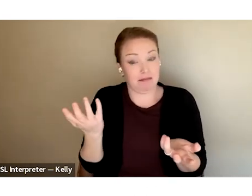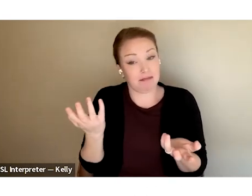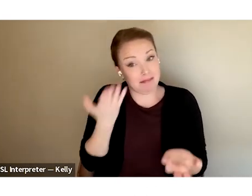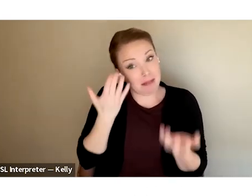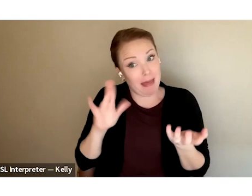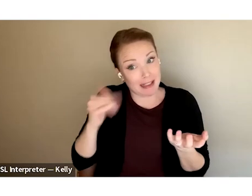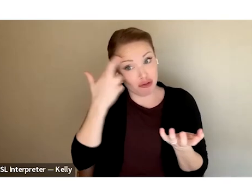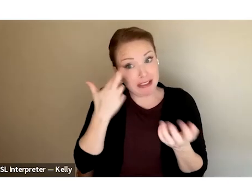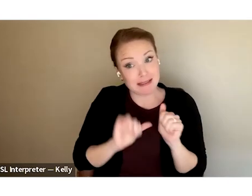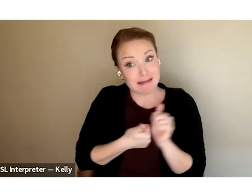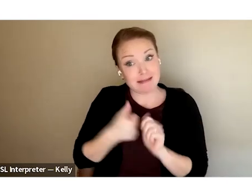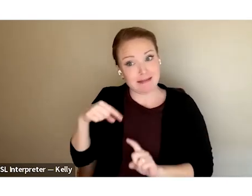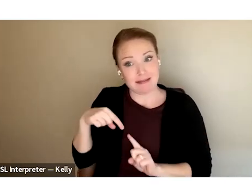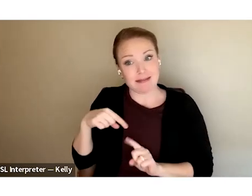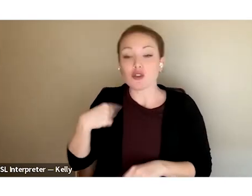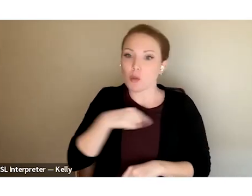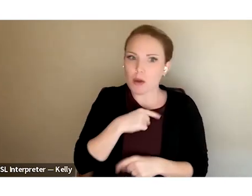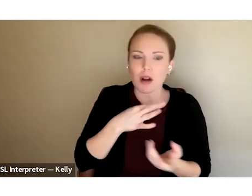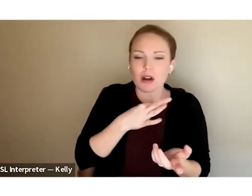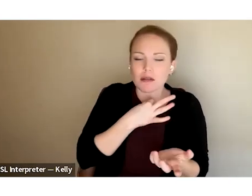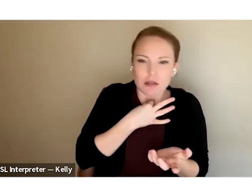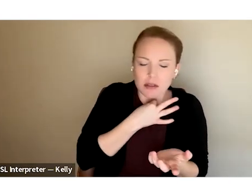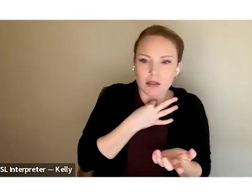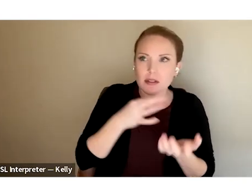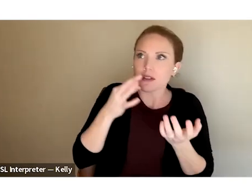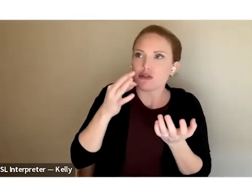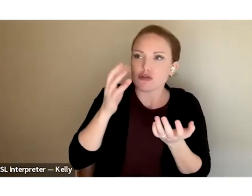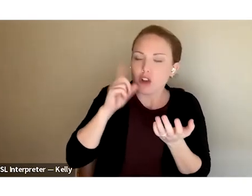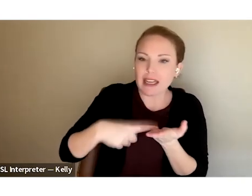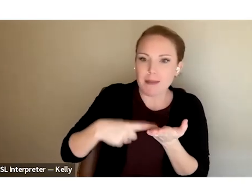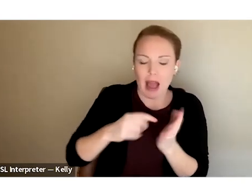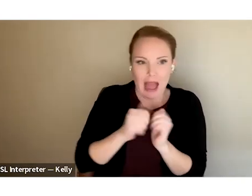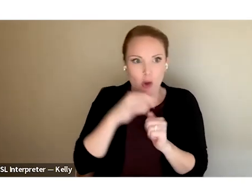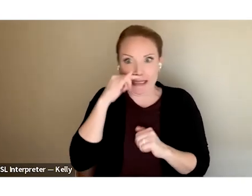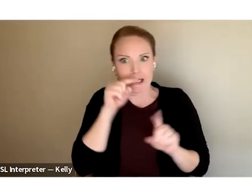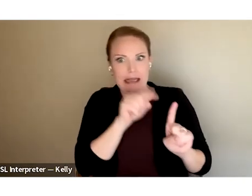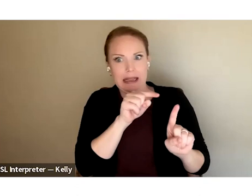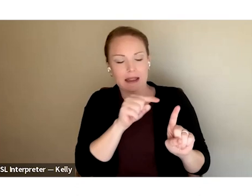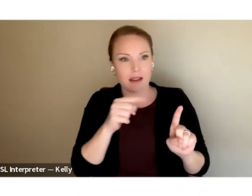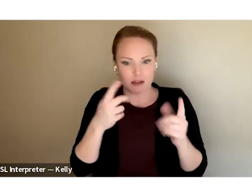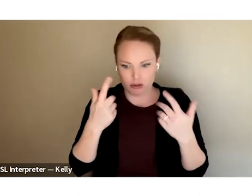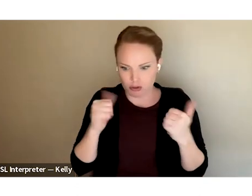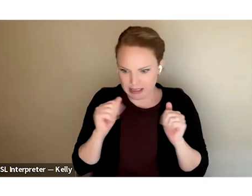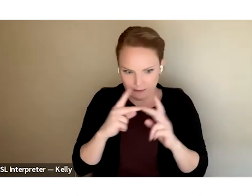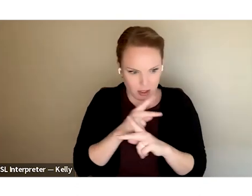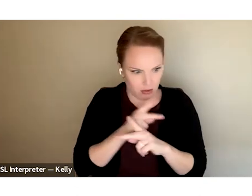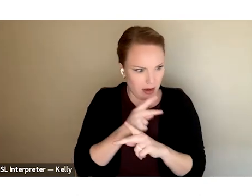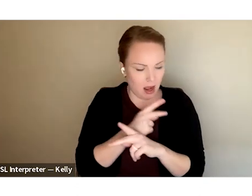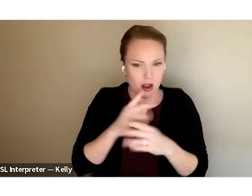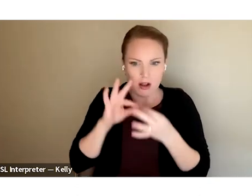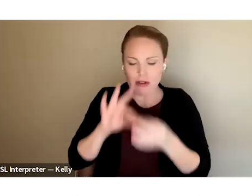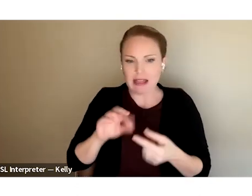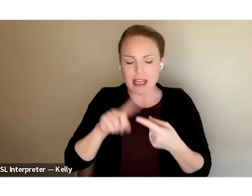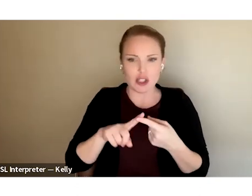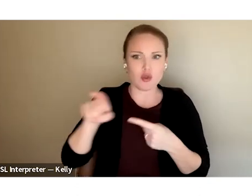were exploring what it was like for a kid to contend with the extremity of responses, from the jingoistic